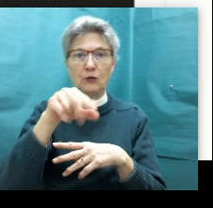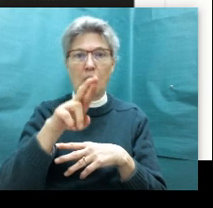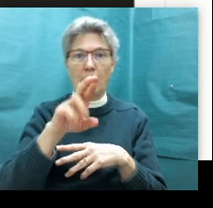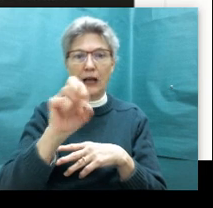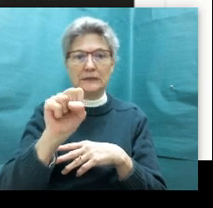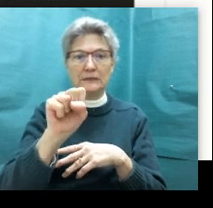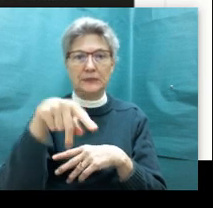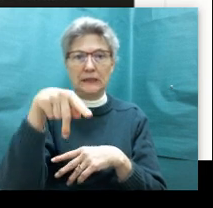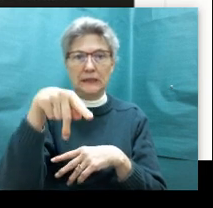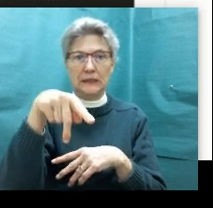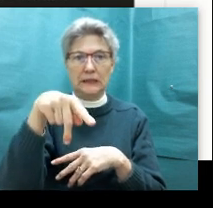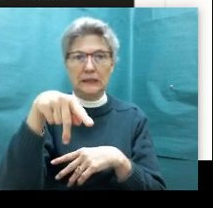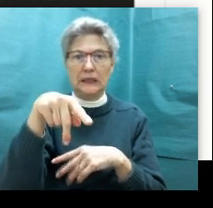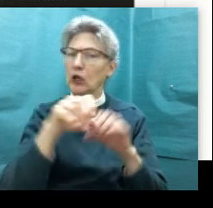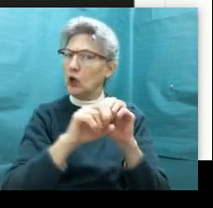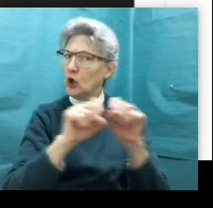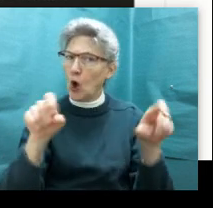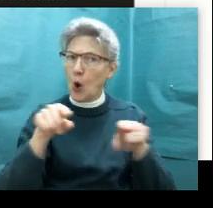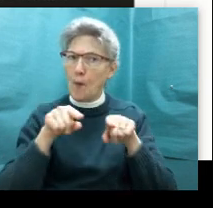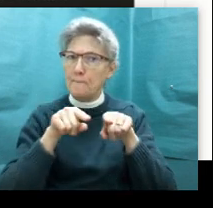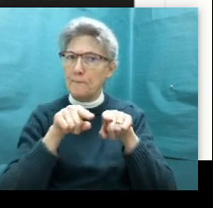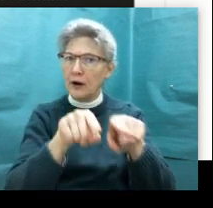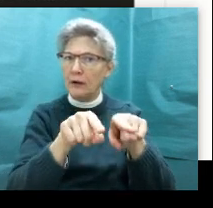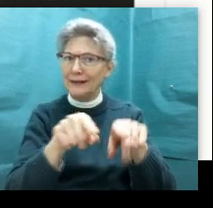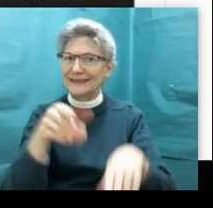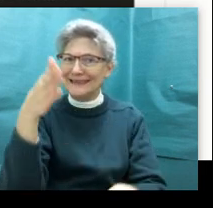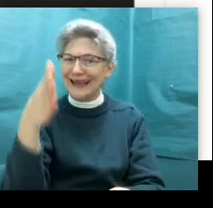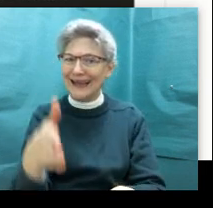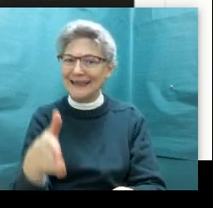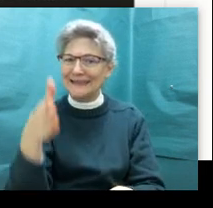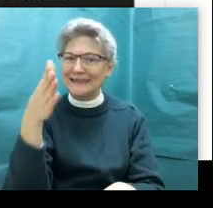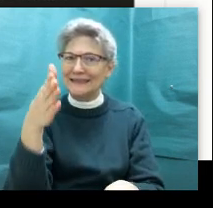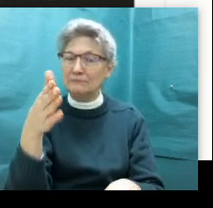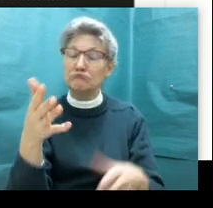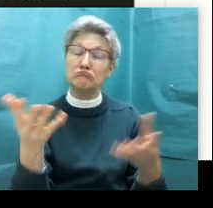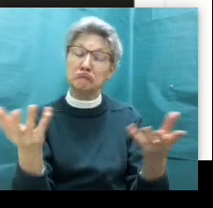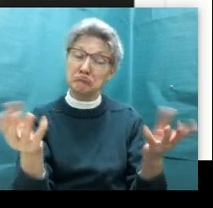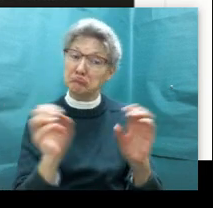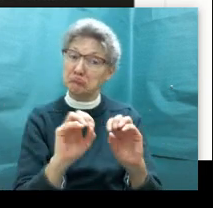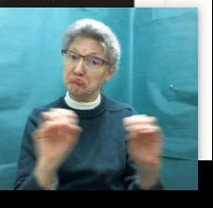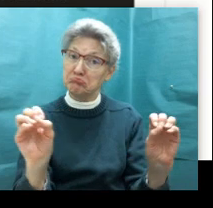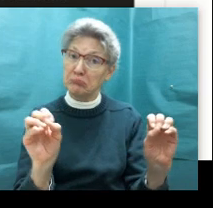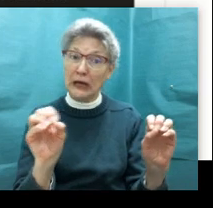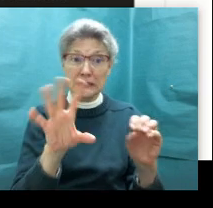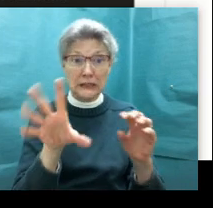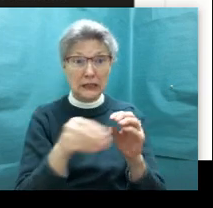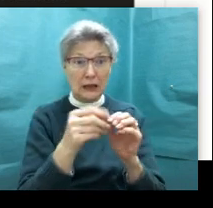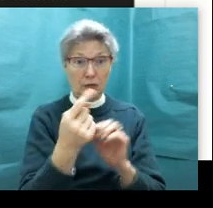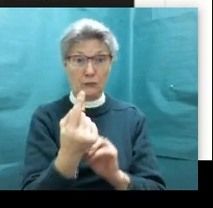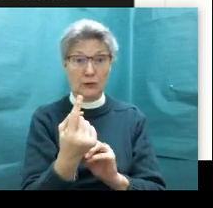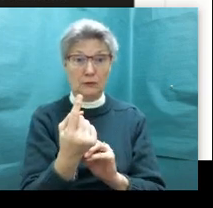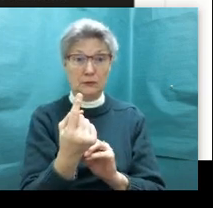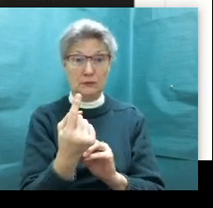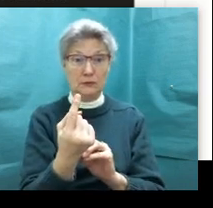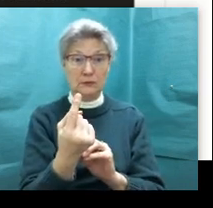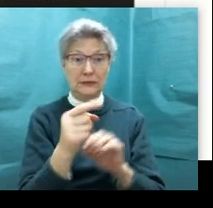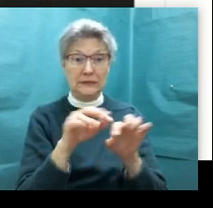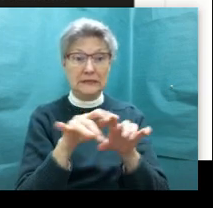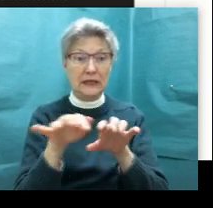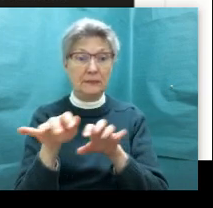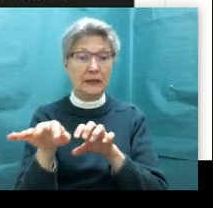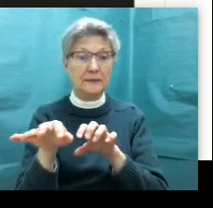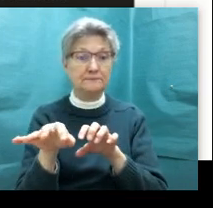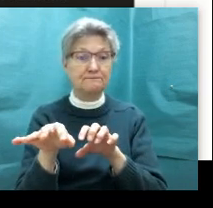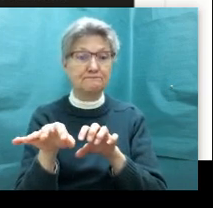QRSP. There are no parallel sides in that quadrilateral. And I see another one. I'm typing this out, see if you